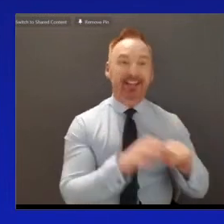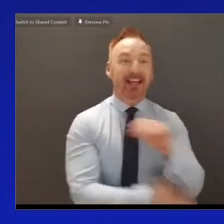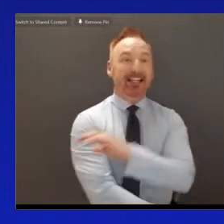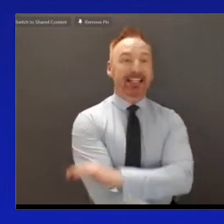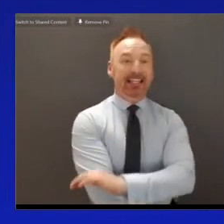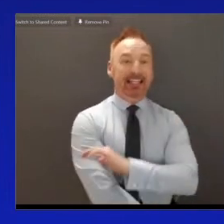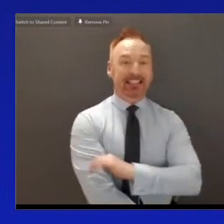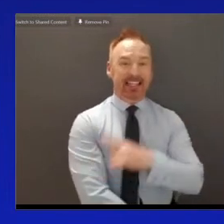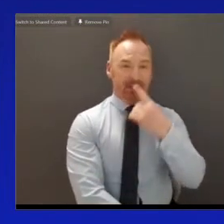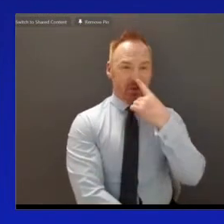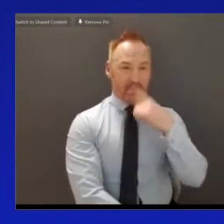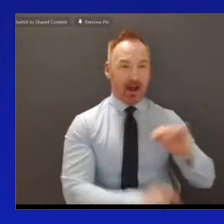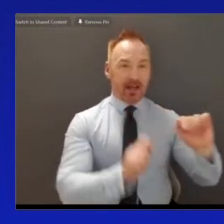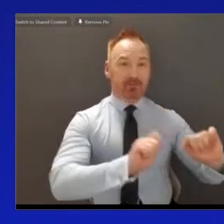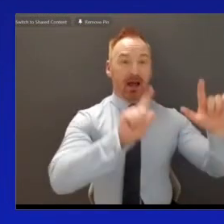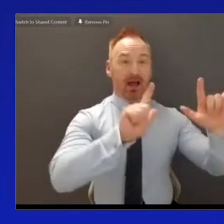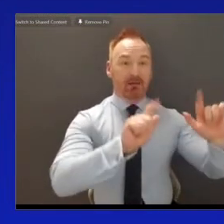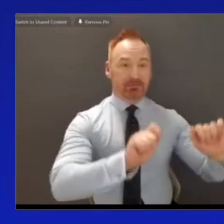to the previous slide, please.